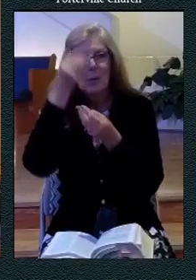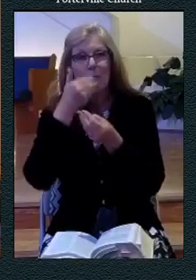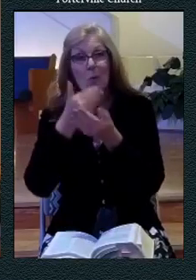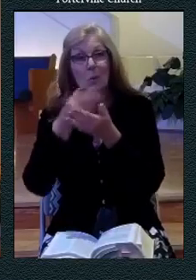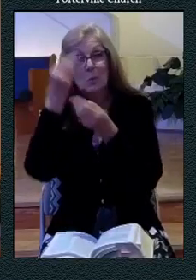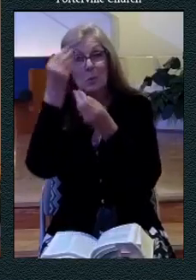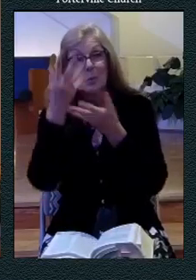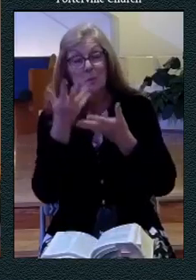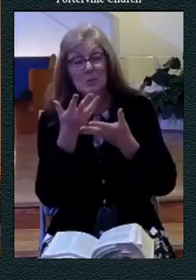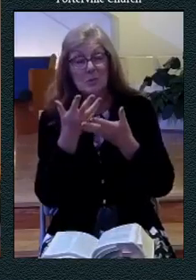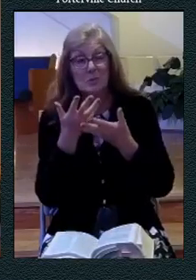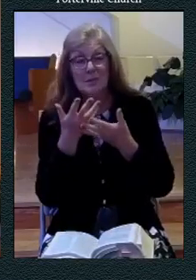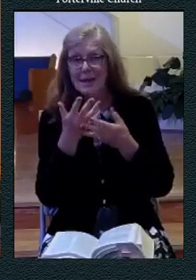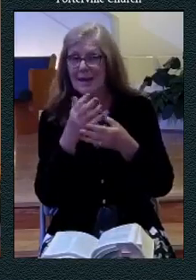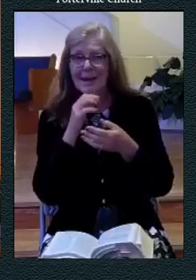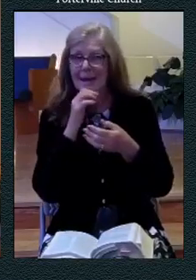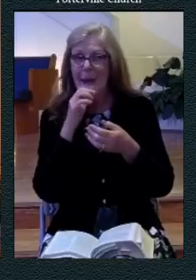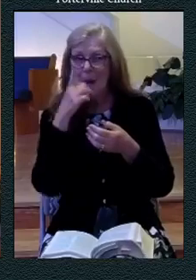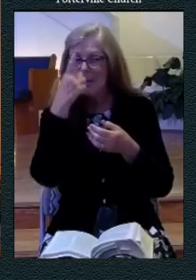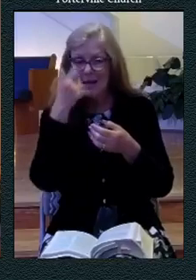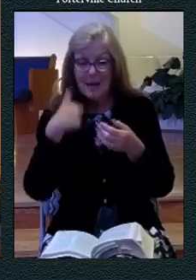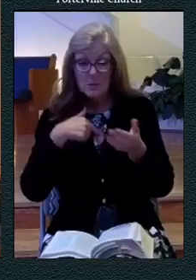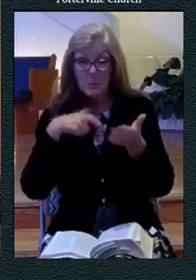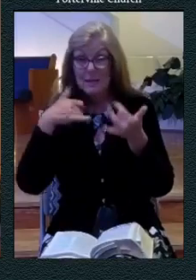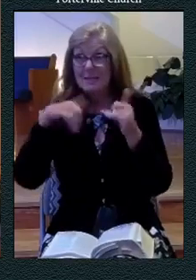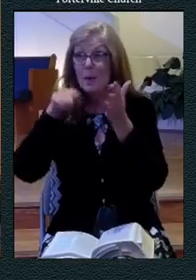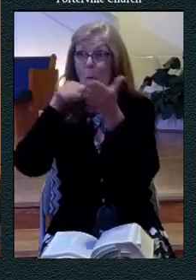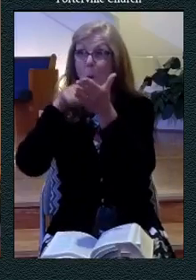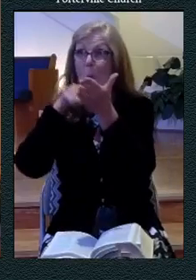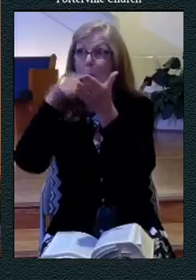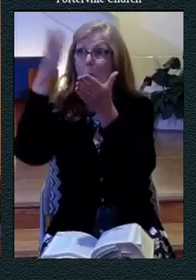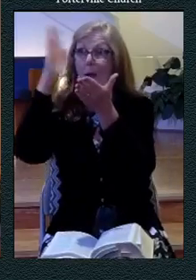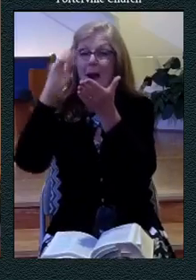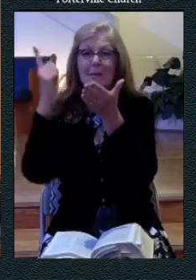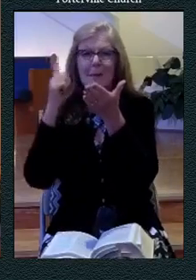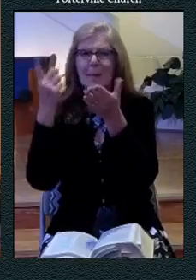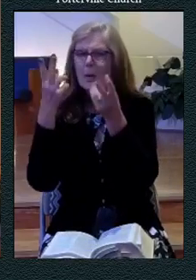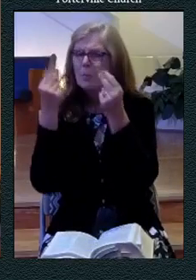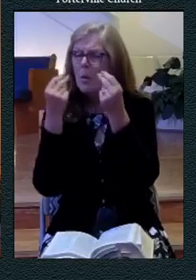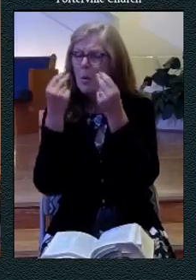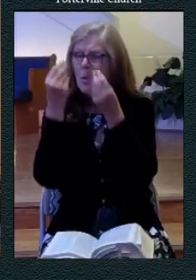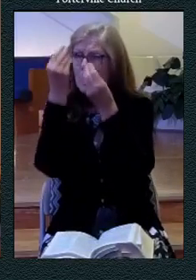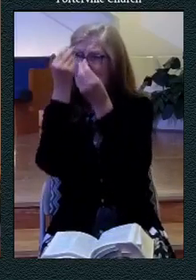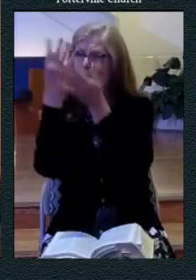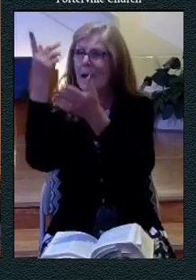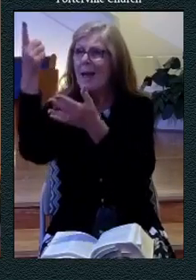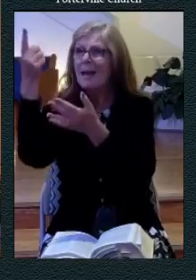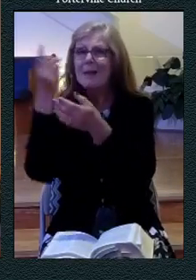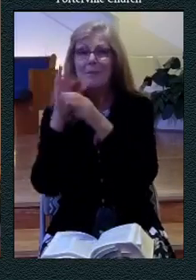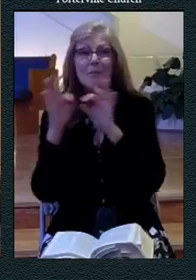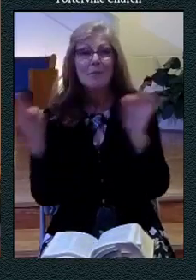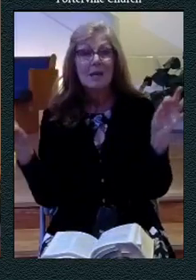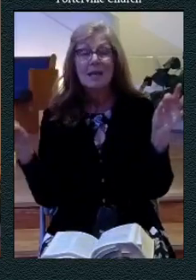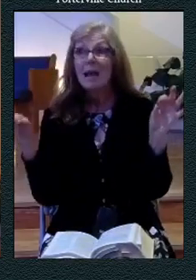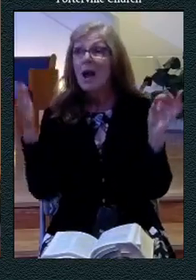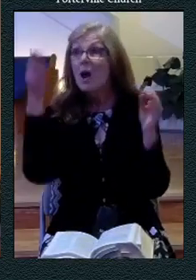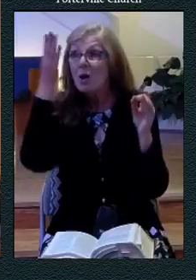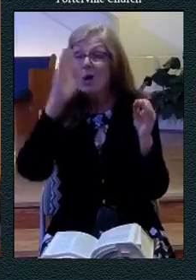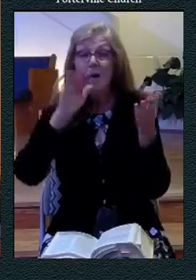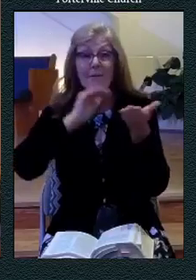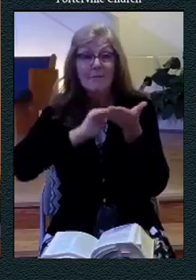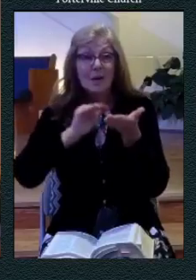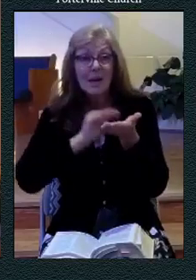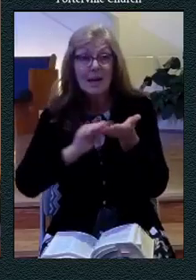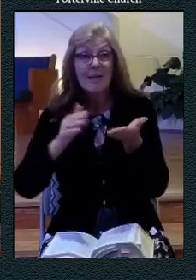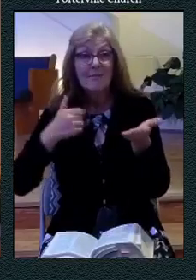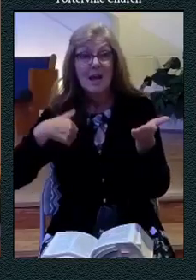still have some debt to pay. No, we obey in freedom because he has forgiven. He has